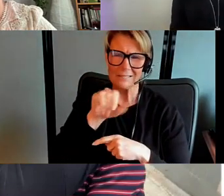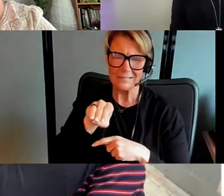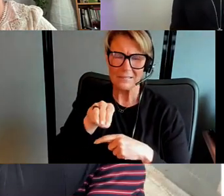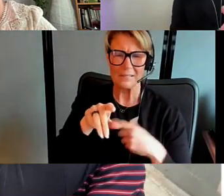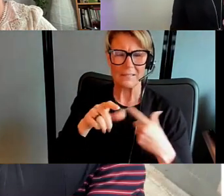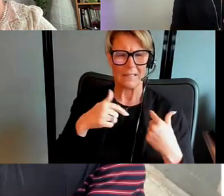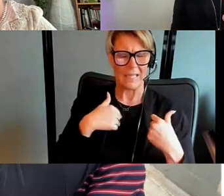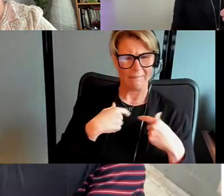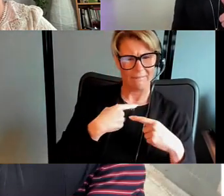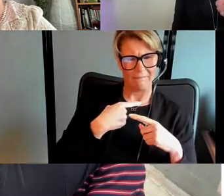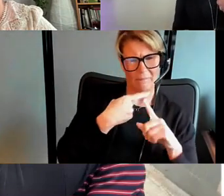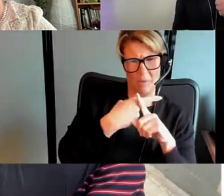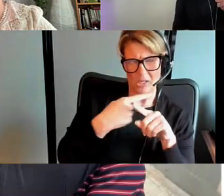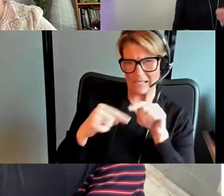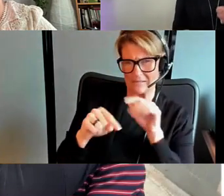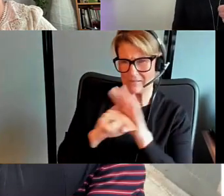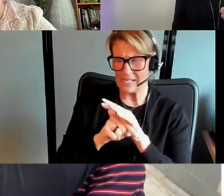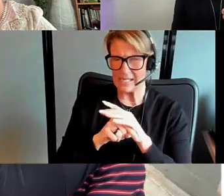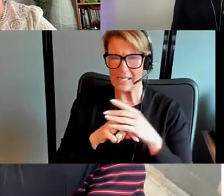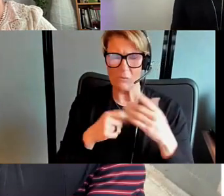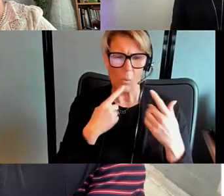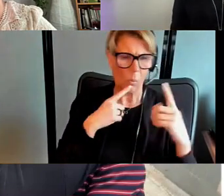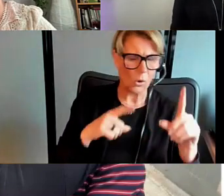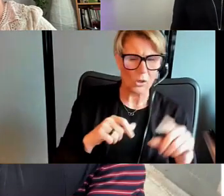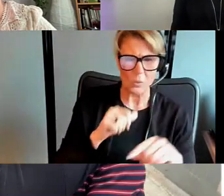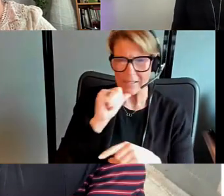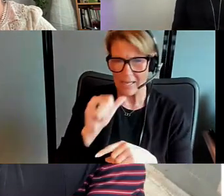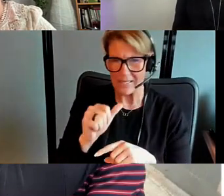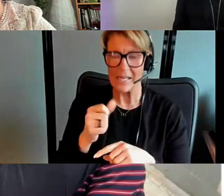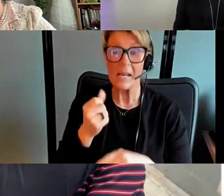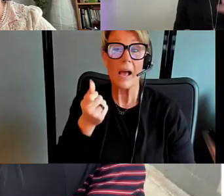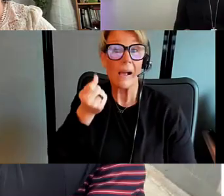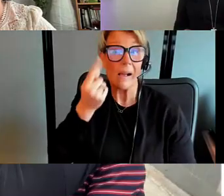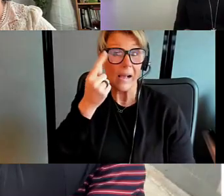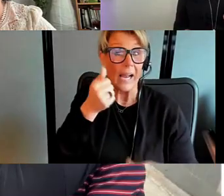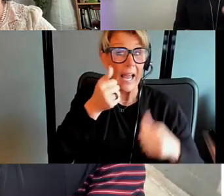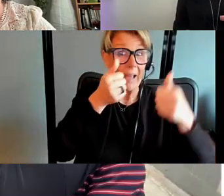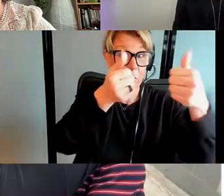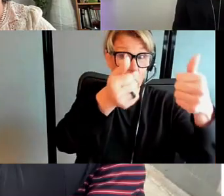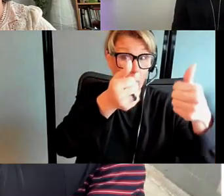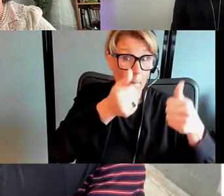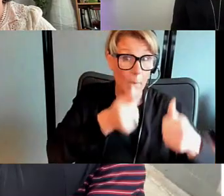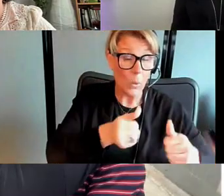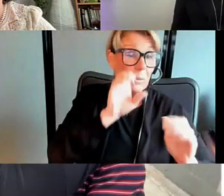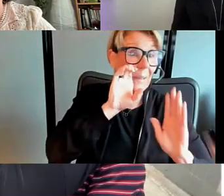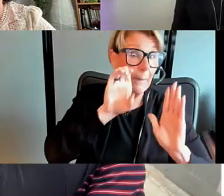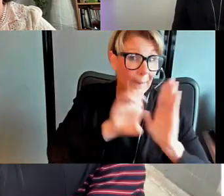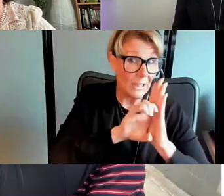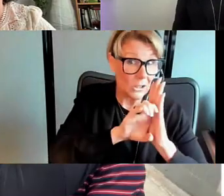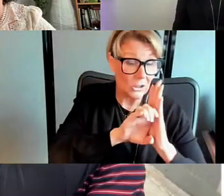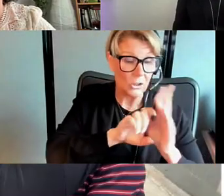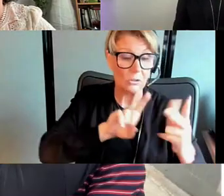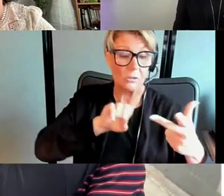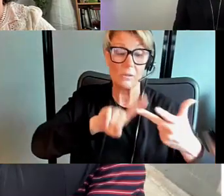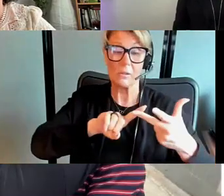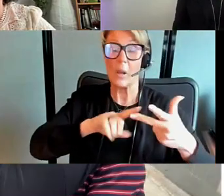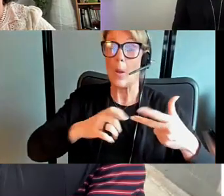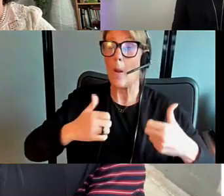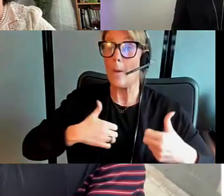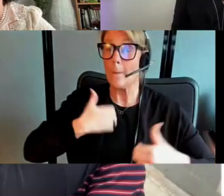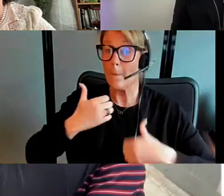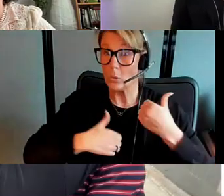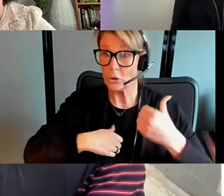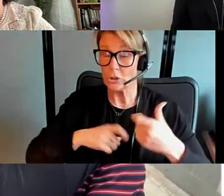the things that work is when you put a picture, an emotion, and a true story, that really tugs at